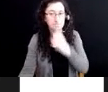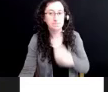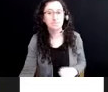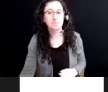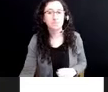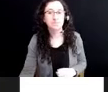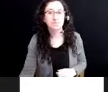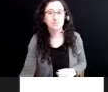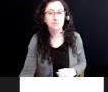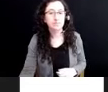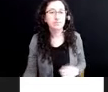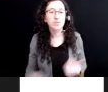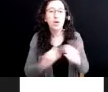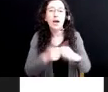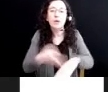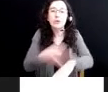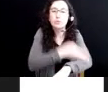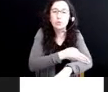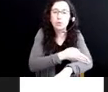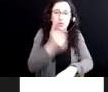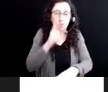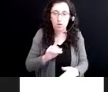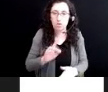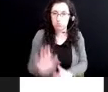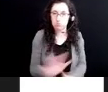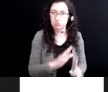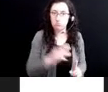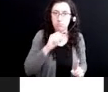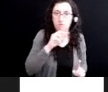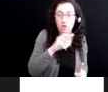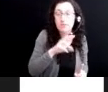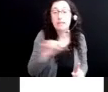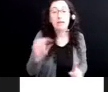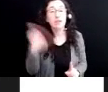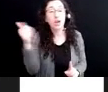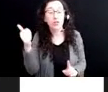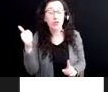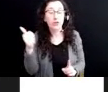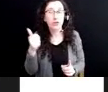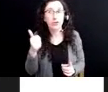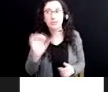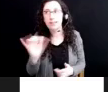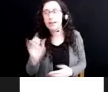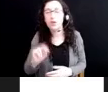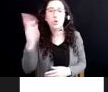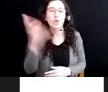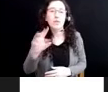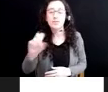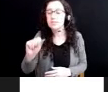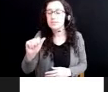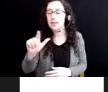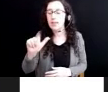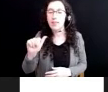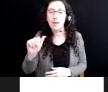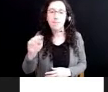for red-legged frogs and other stillwater breeding amphibians like northwestern salamanders,